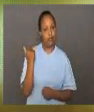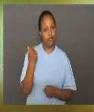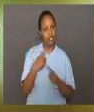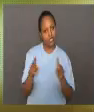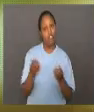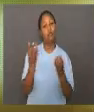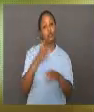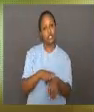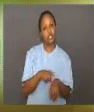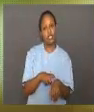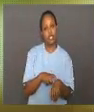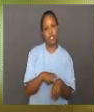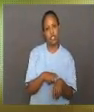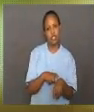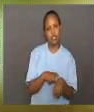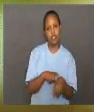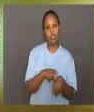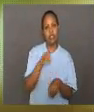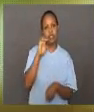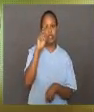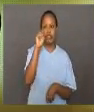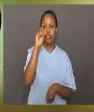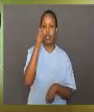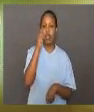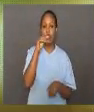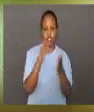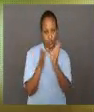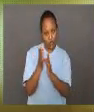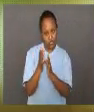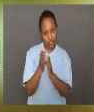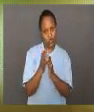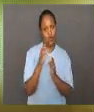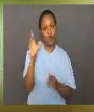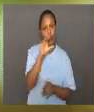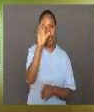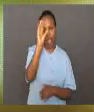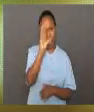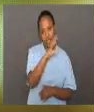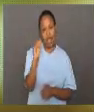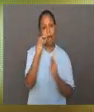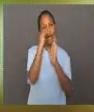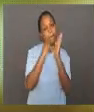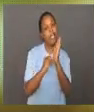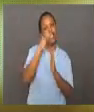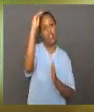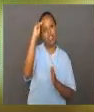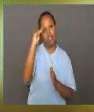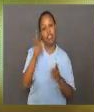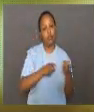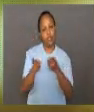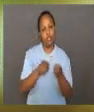first. They controlled several towns including Endeusis, Kuya, and Mekelle.